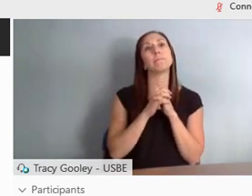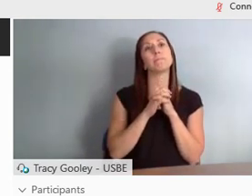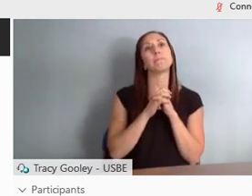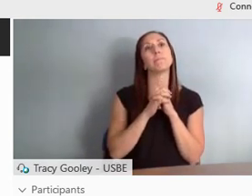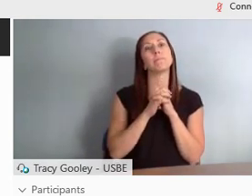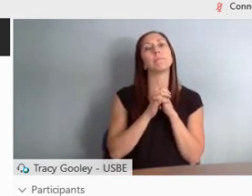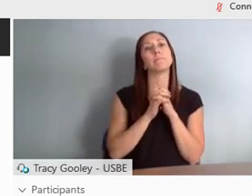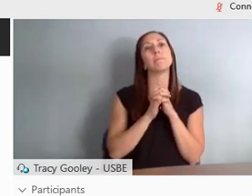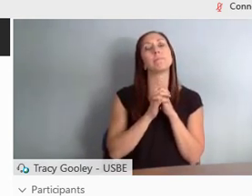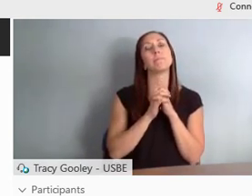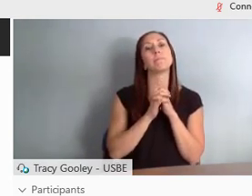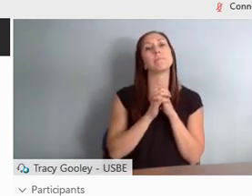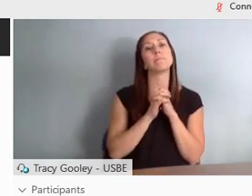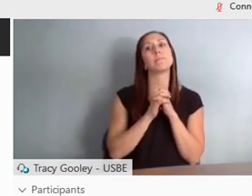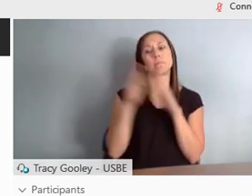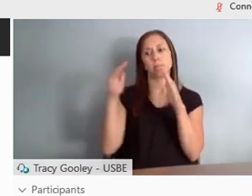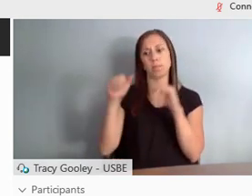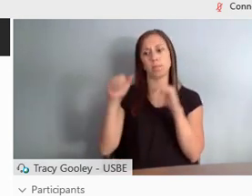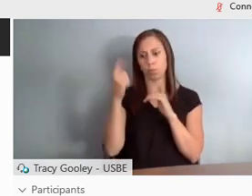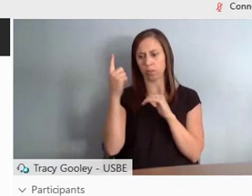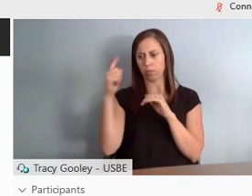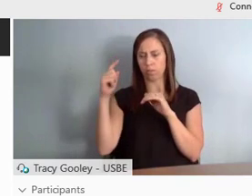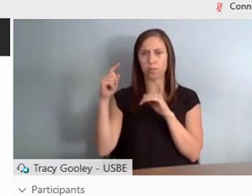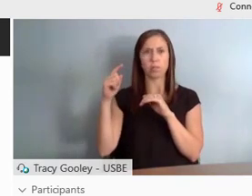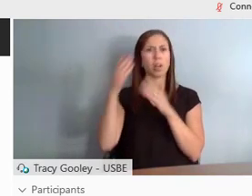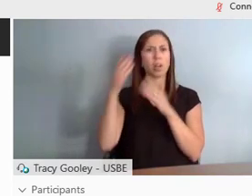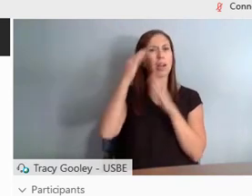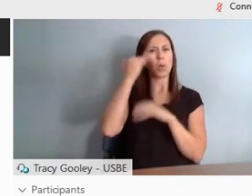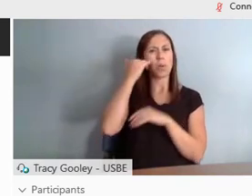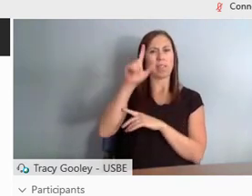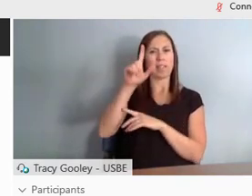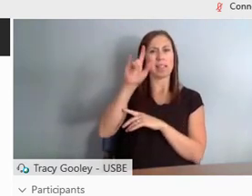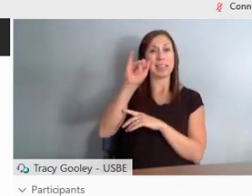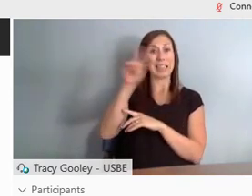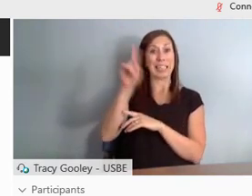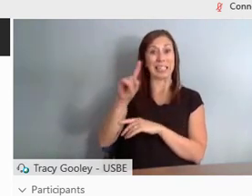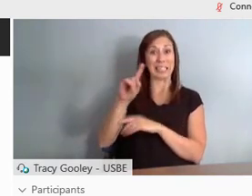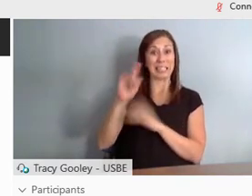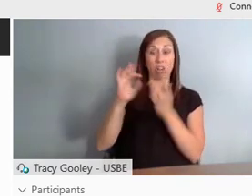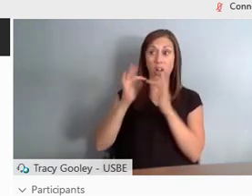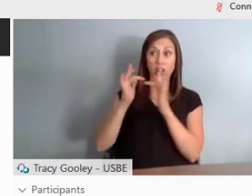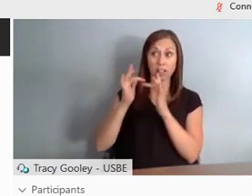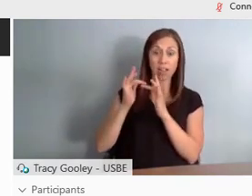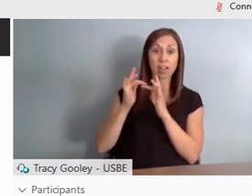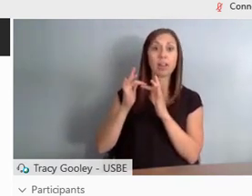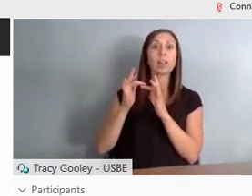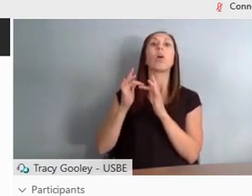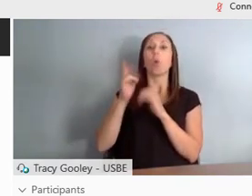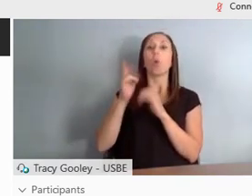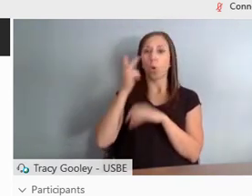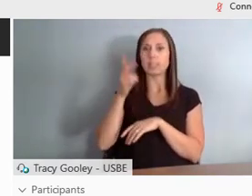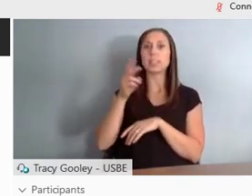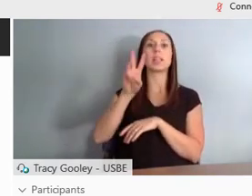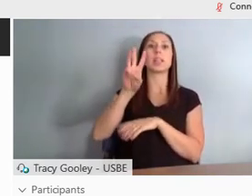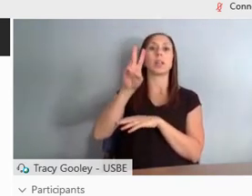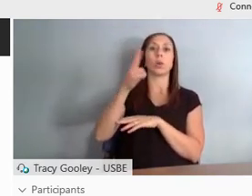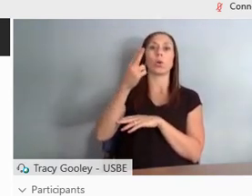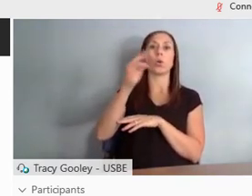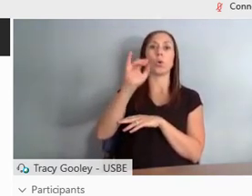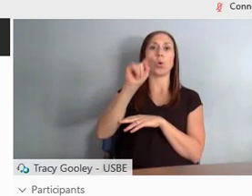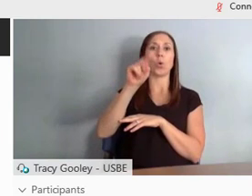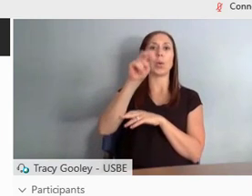Let's see. I don't know if Liz is online. I do see Whitney Barlow